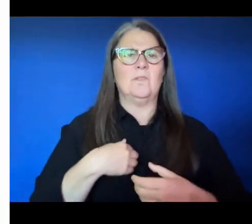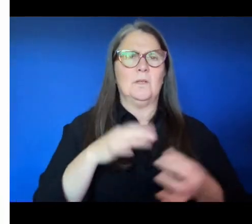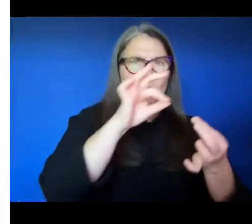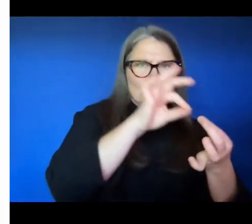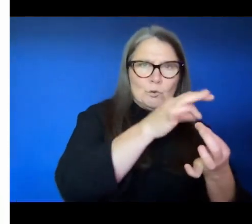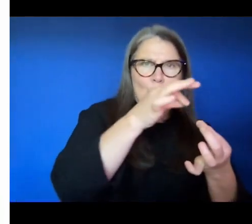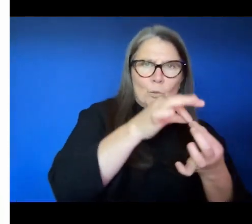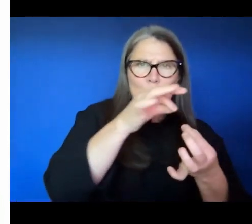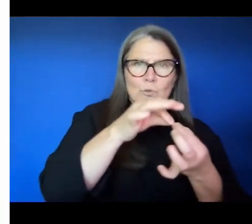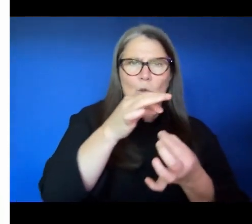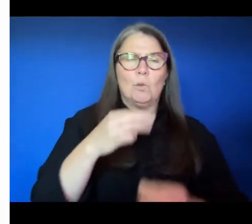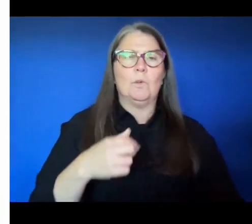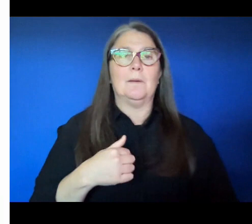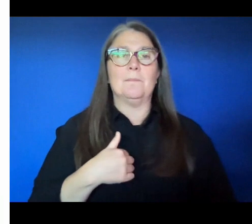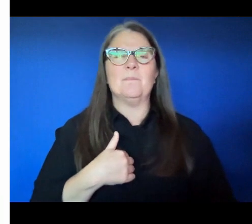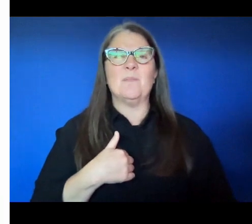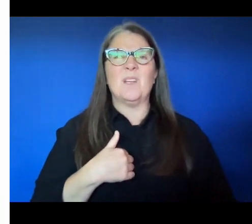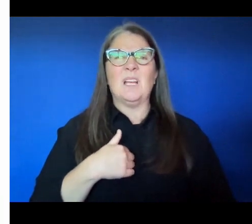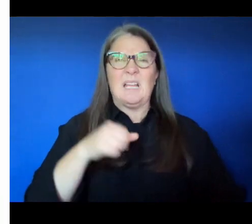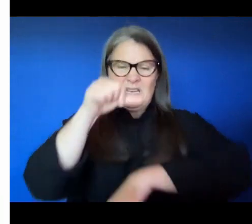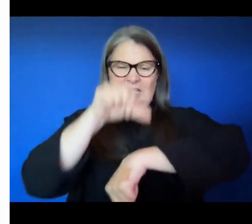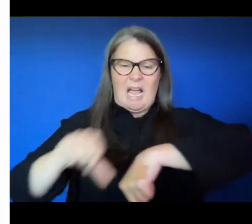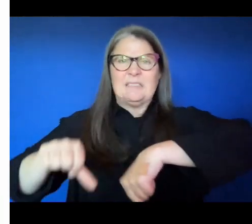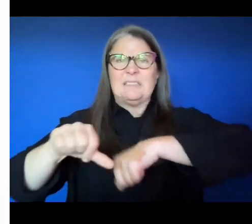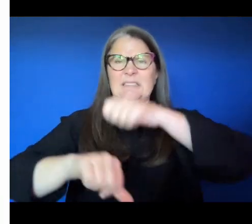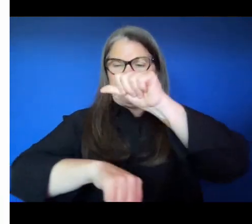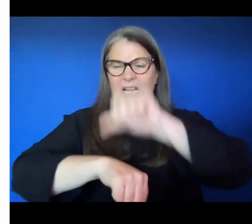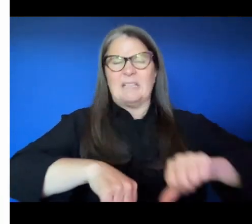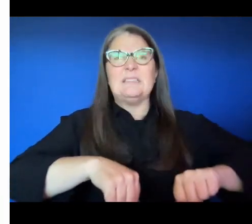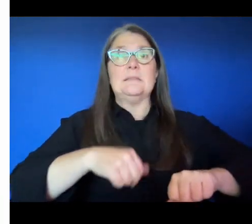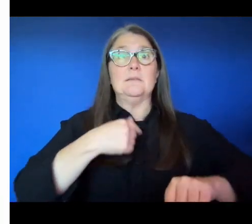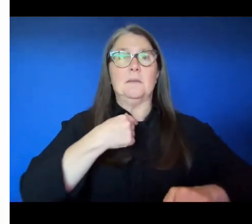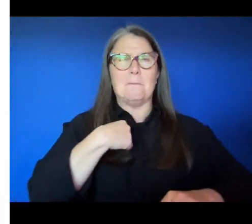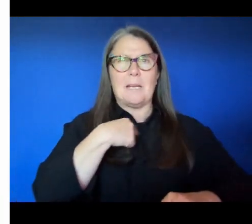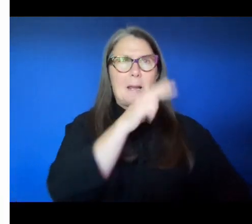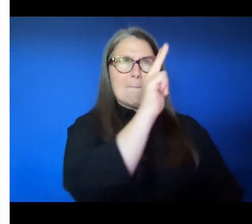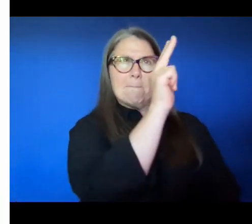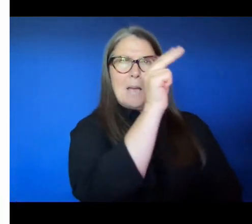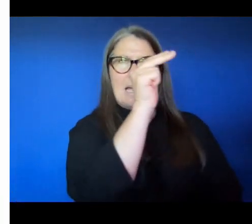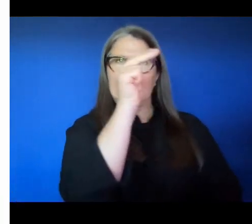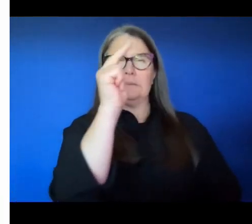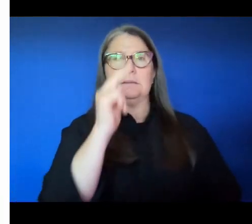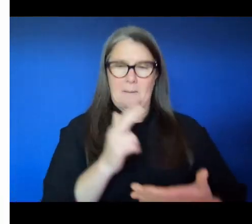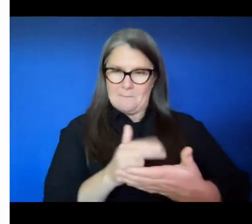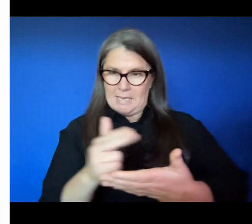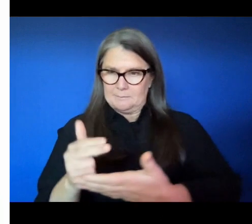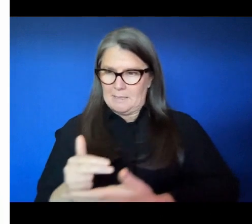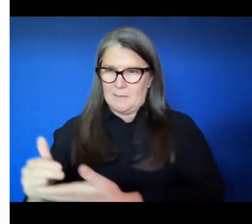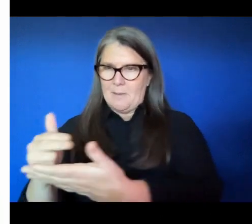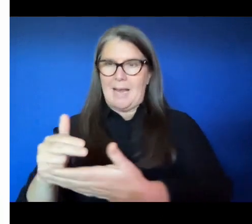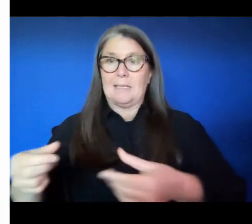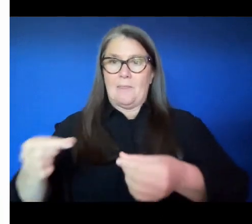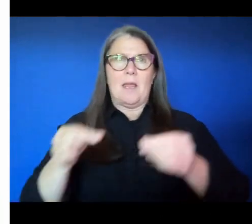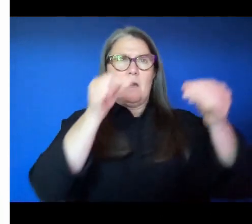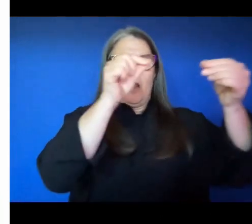welt wounds and just pinned them to the muslin cloth itself, and then asked people to come in, and they were